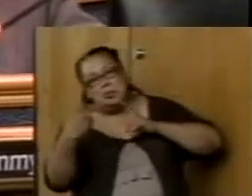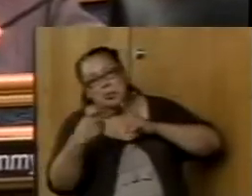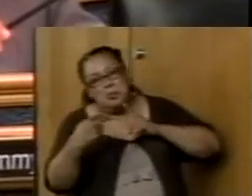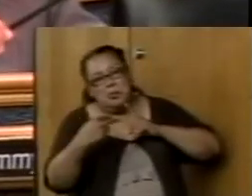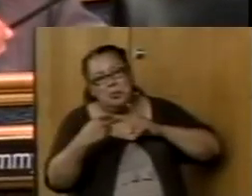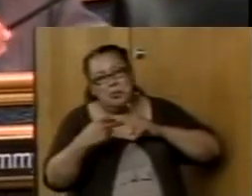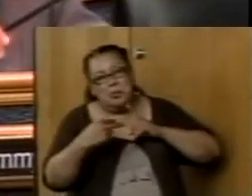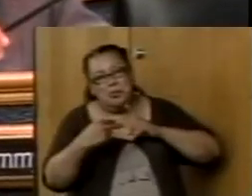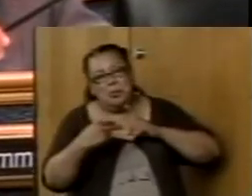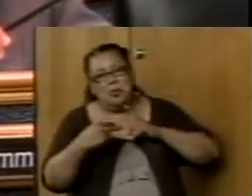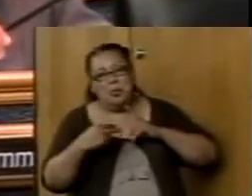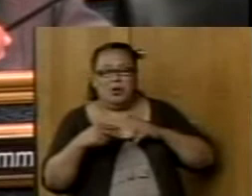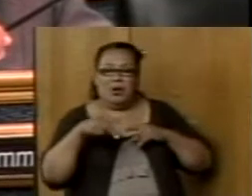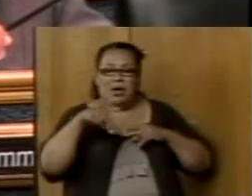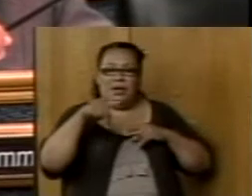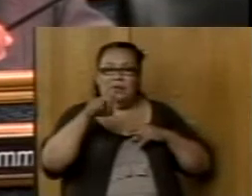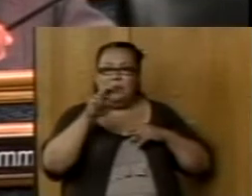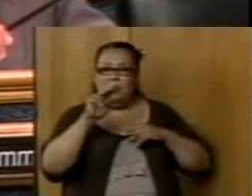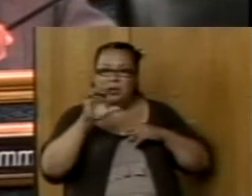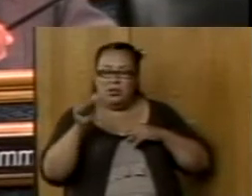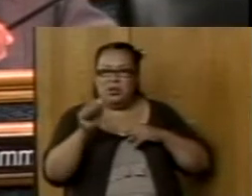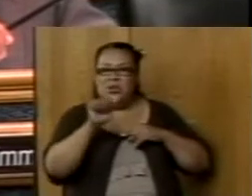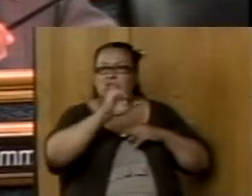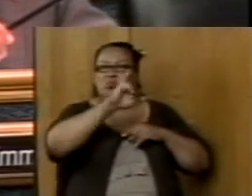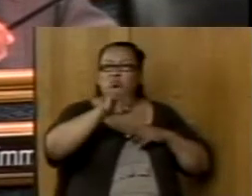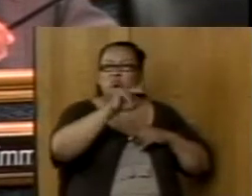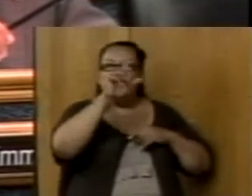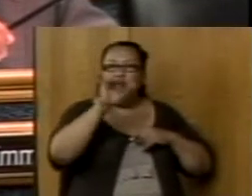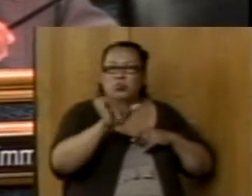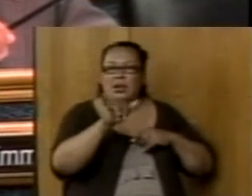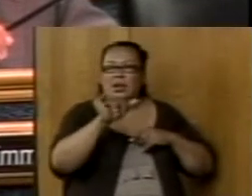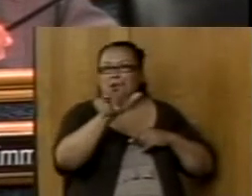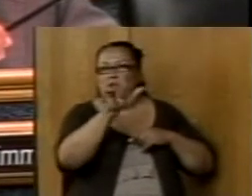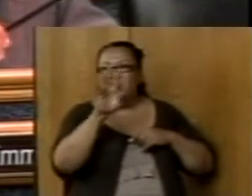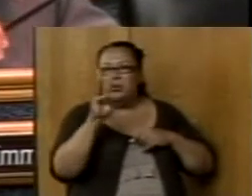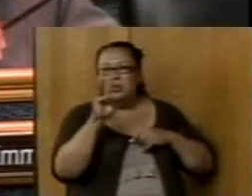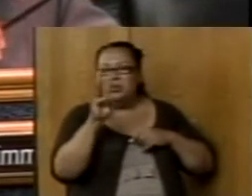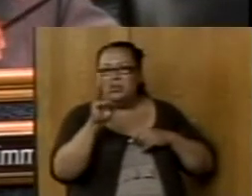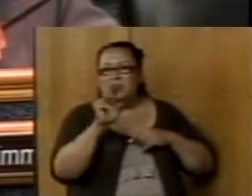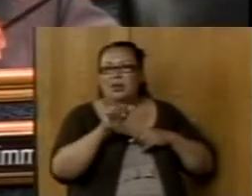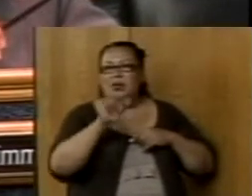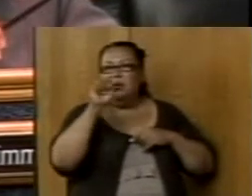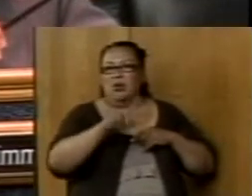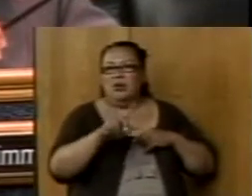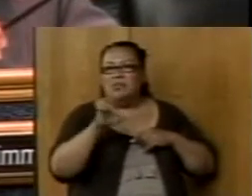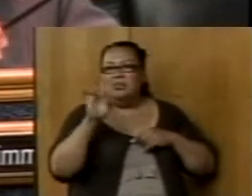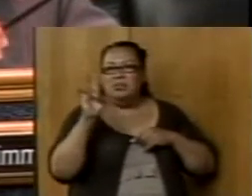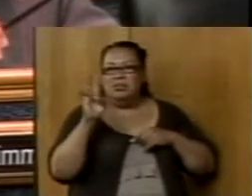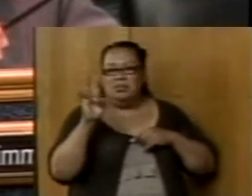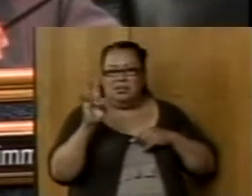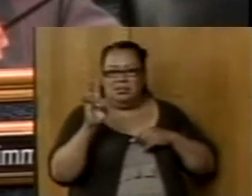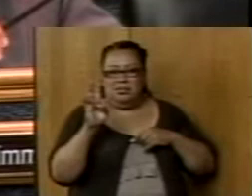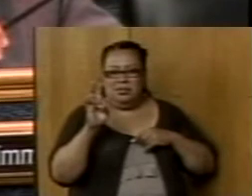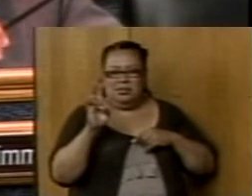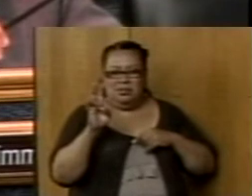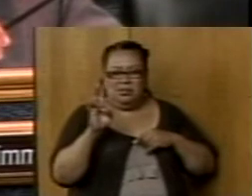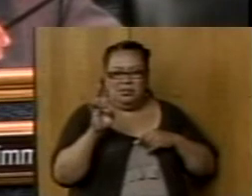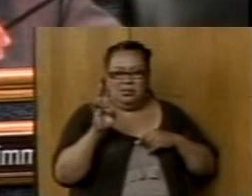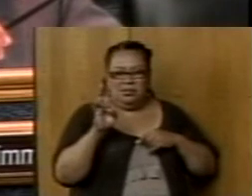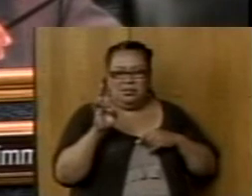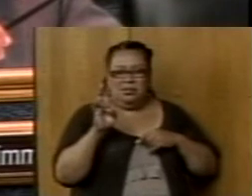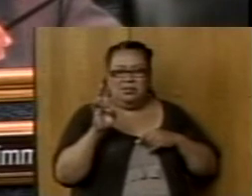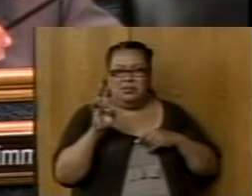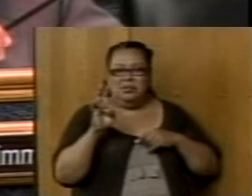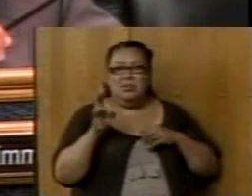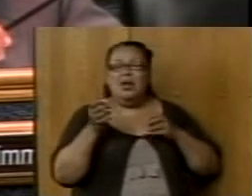punch list, this was done July 26th. Up to now, August 7th, there has been